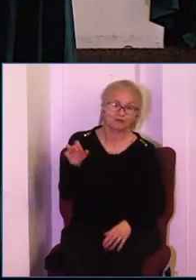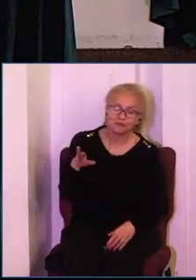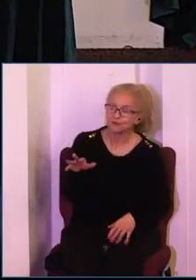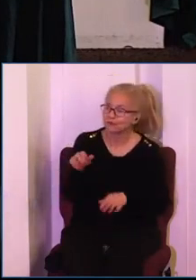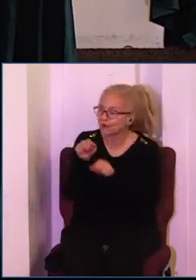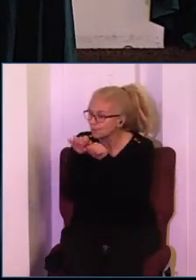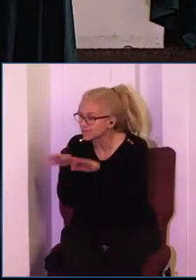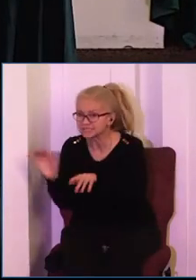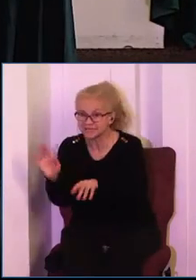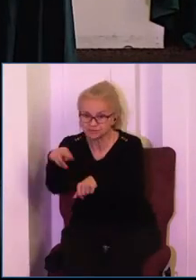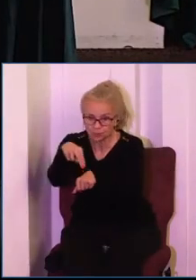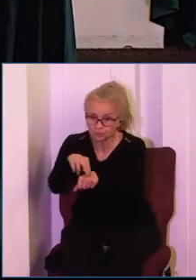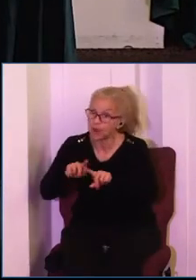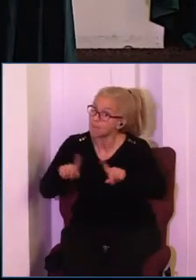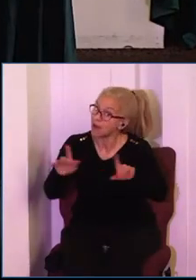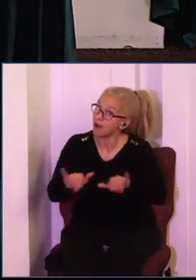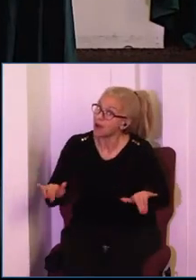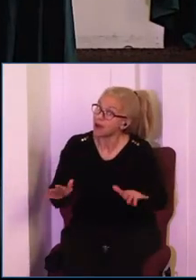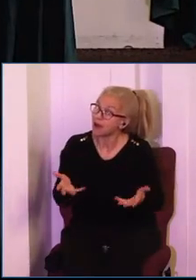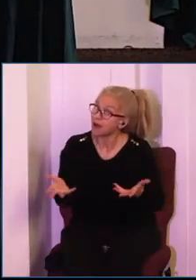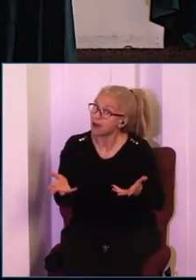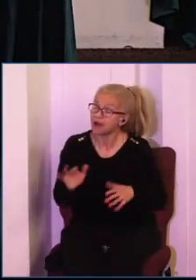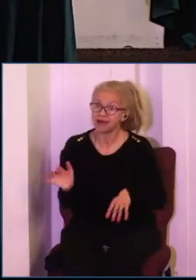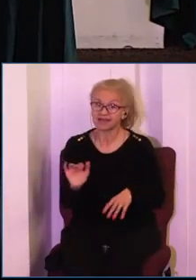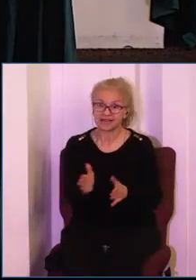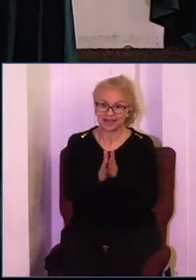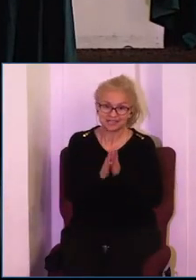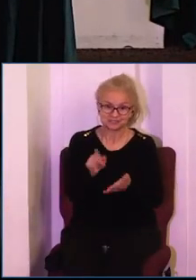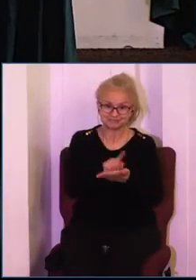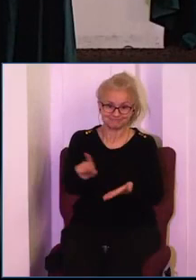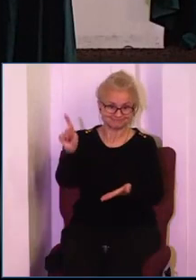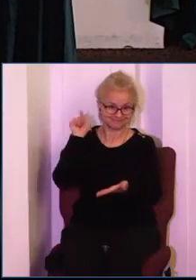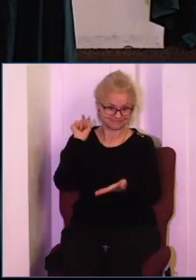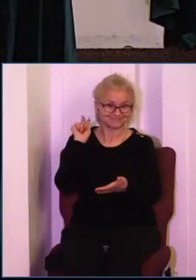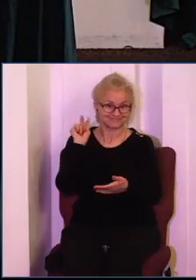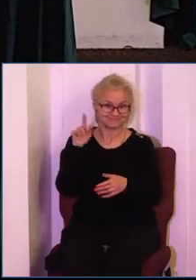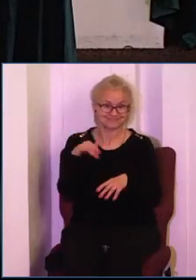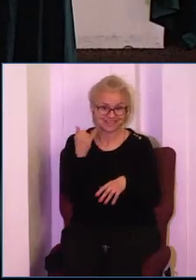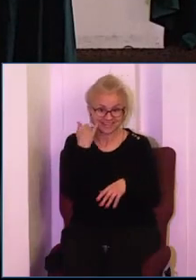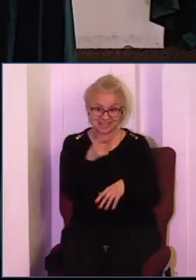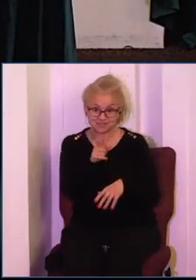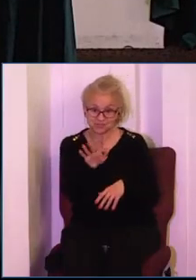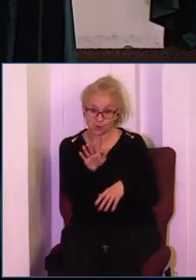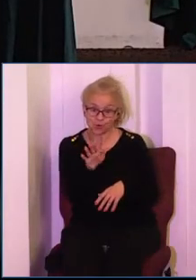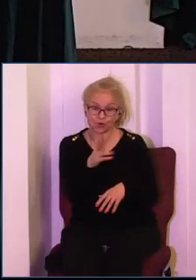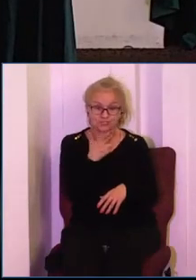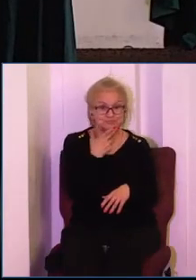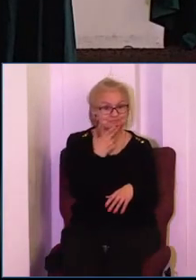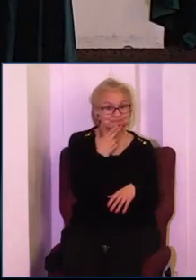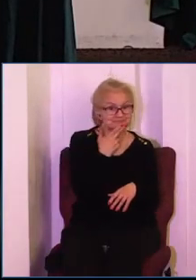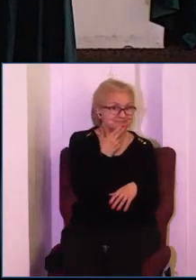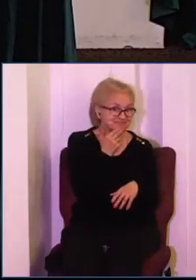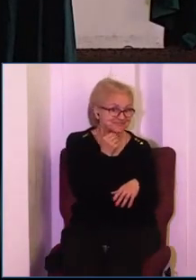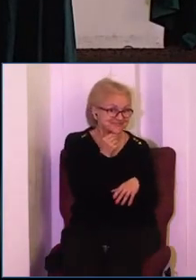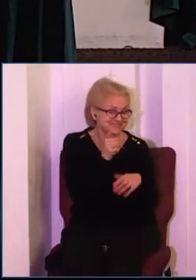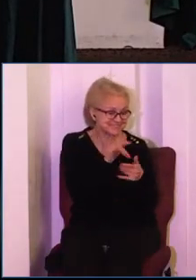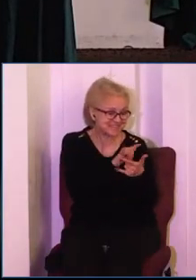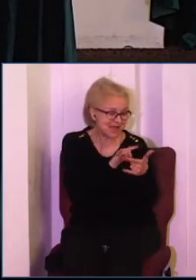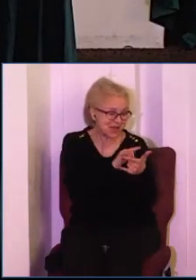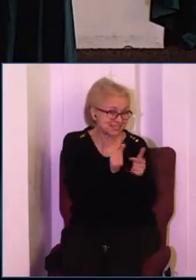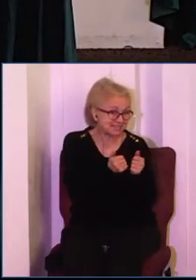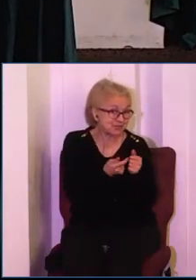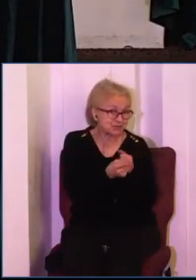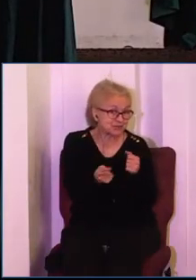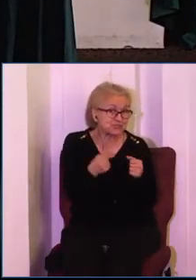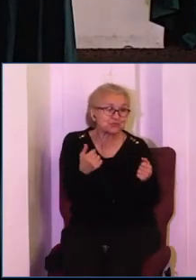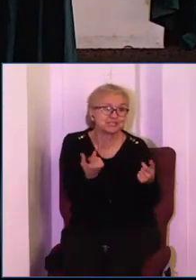like we usually do. But as I asked you last week, if your honey lives with you, then you